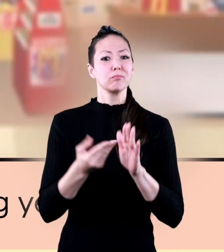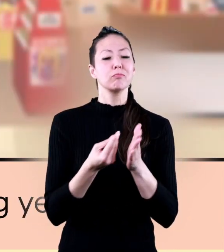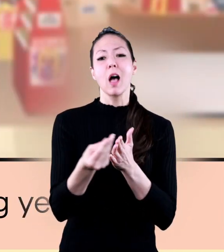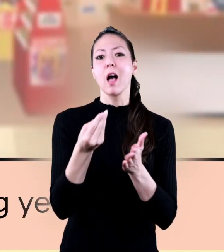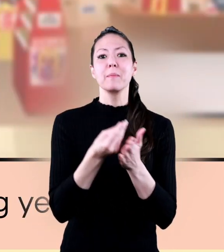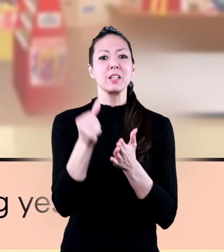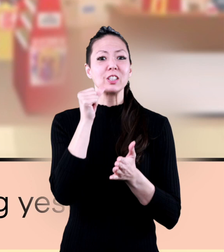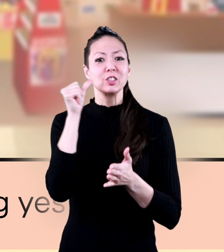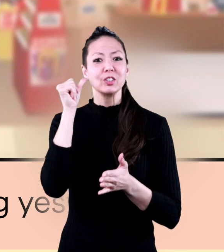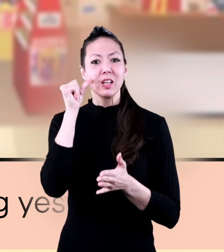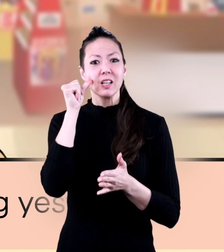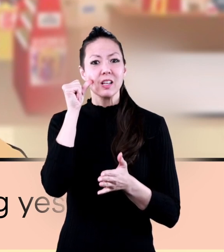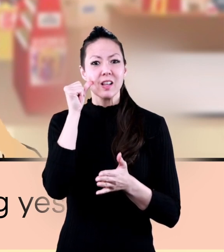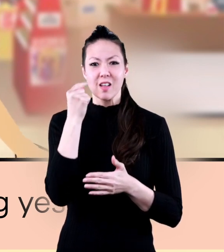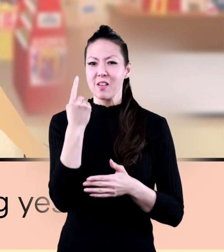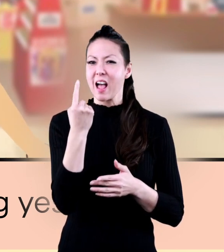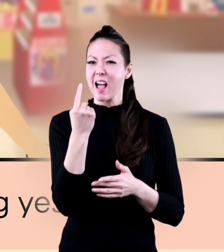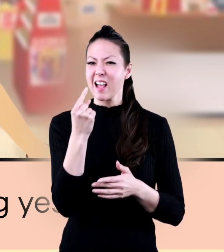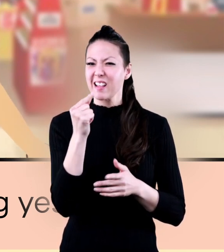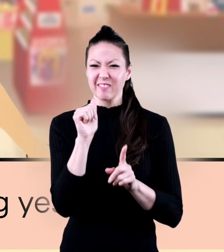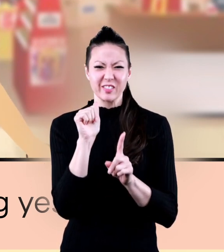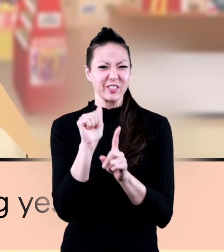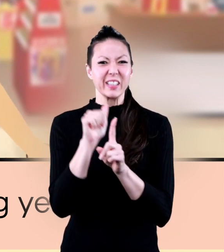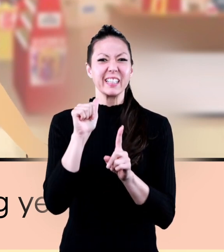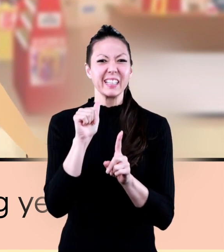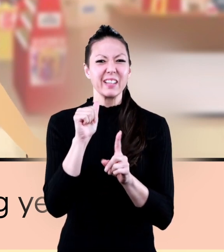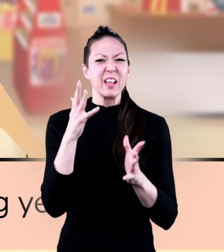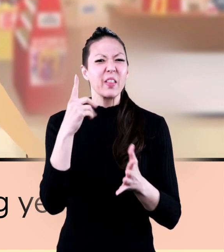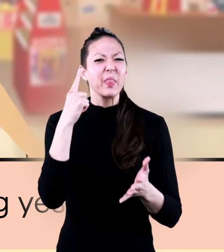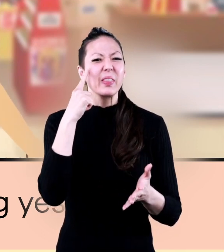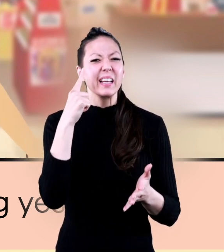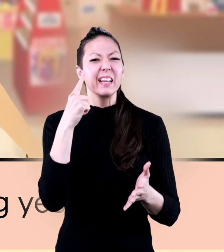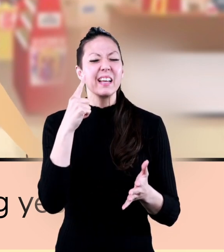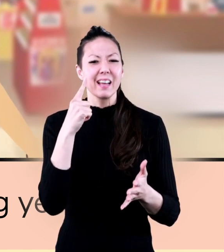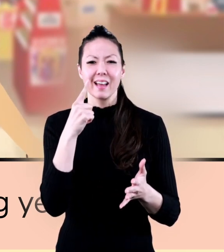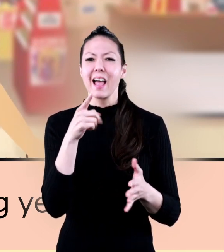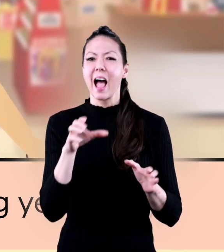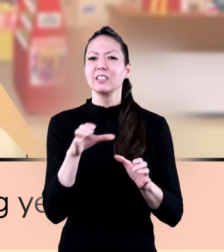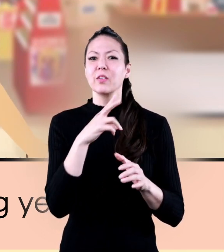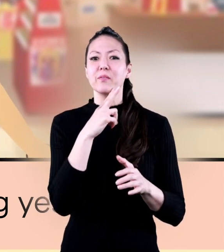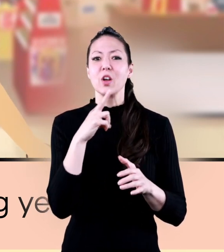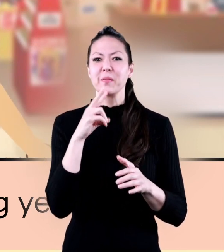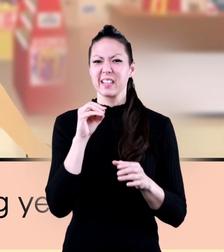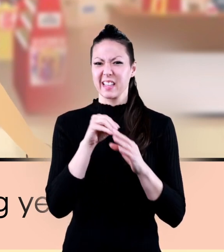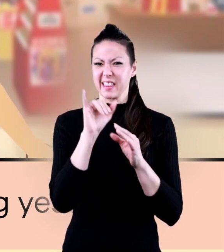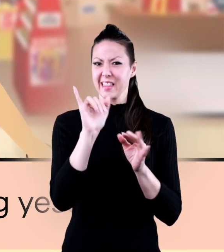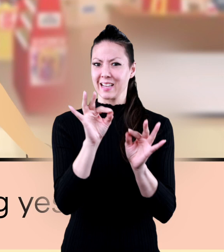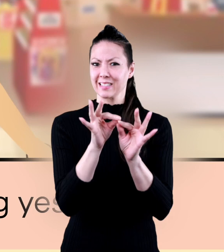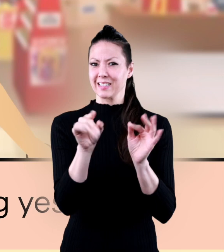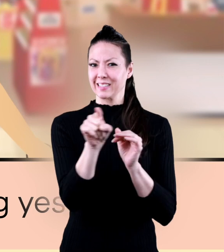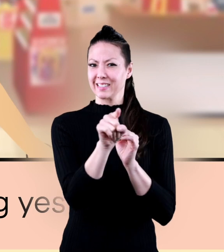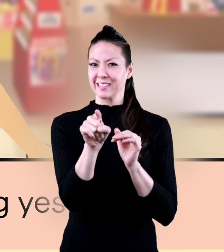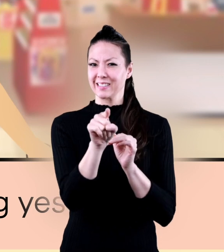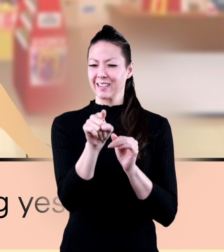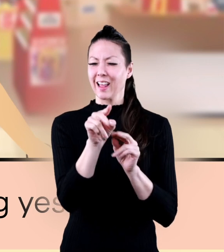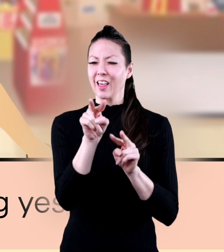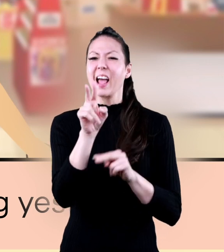shopping yesterday. This one is a little trickier. Which word do you think is the action verb in this